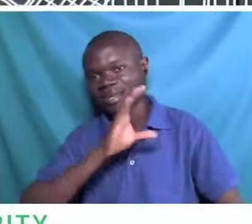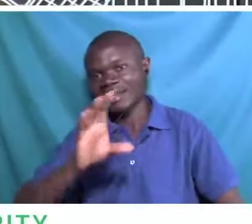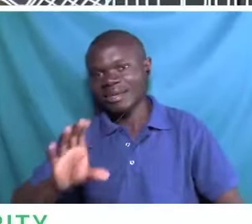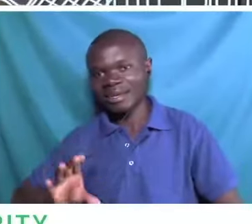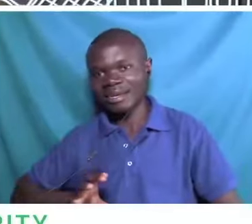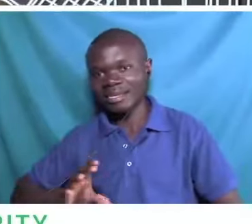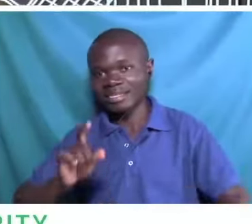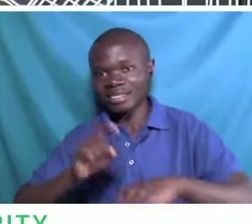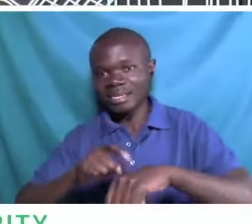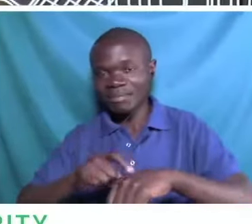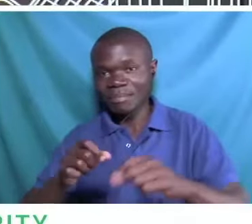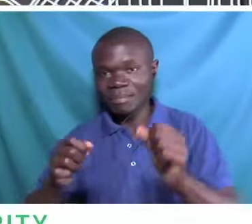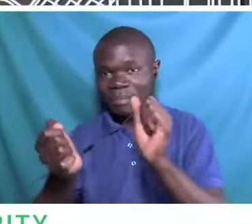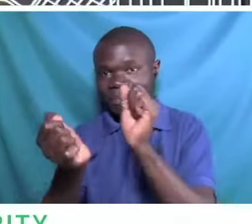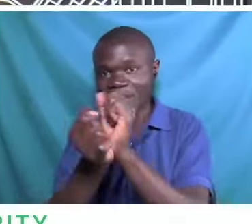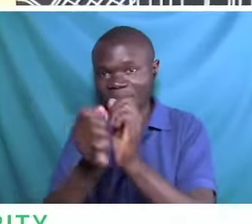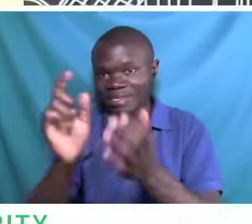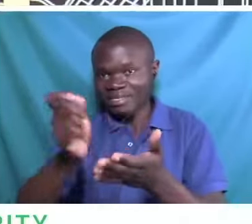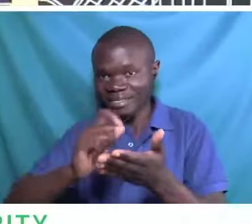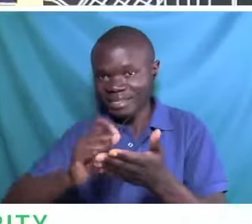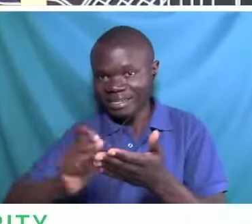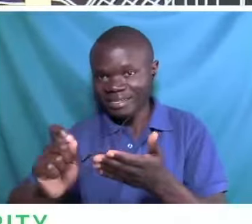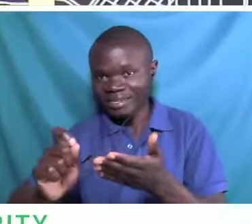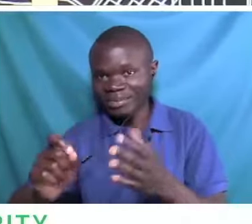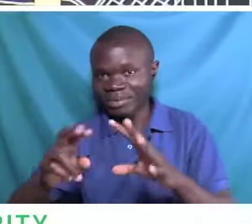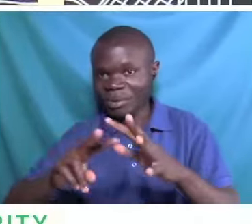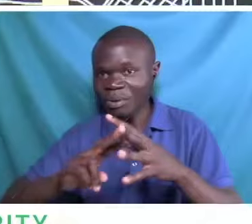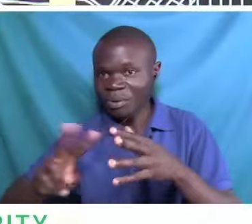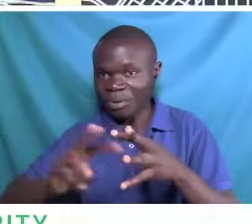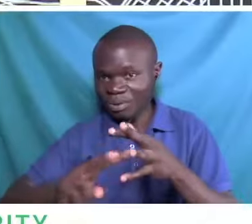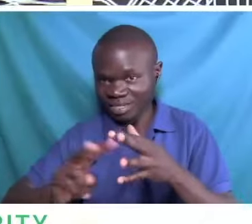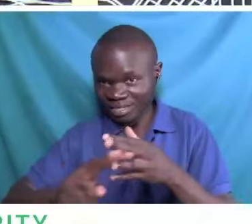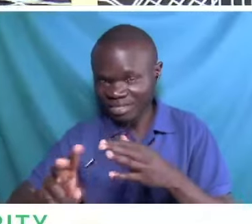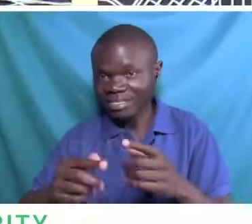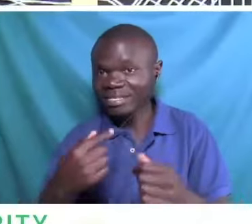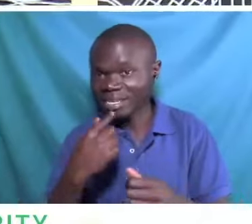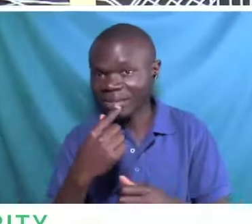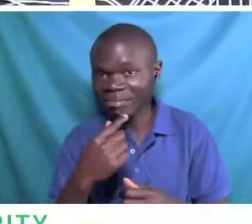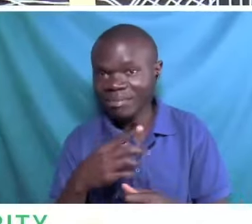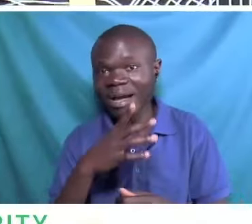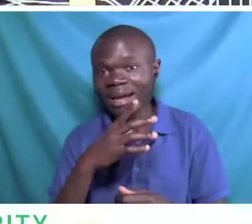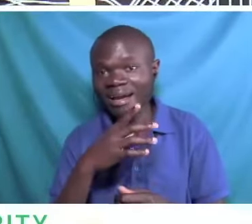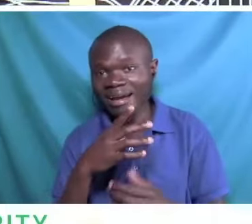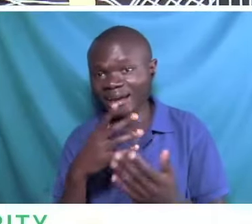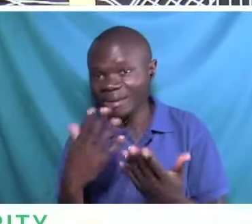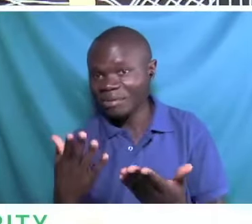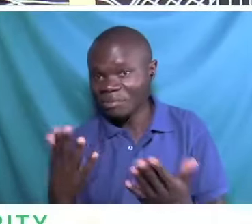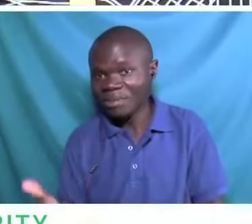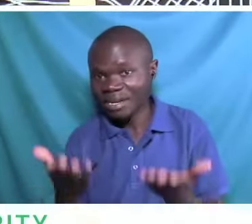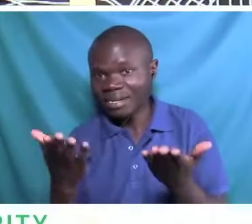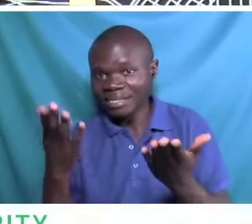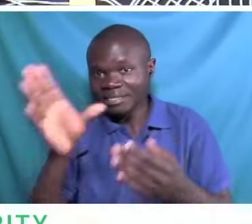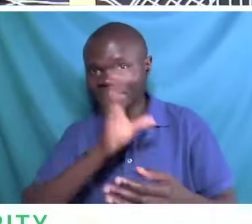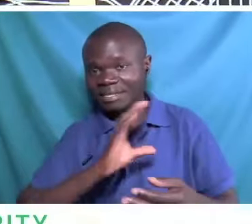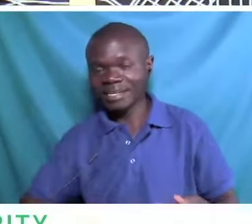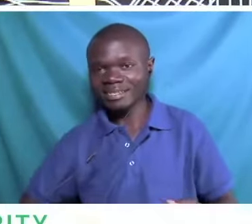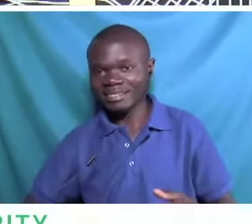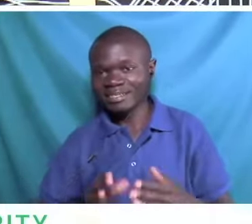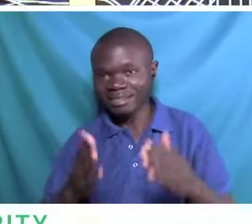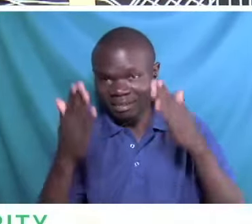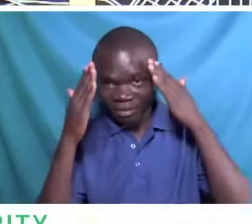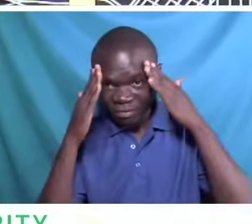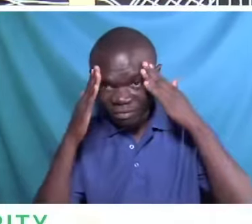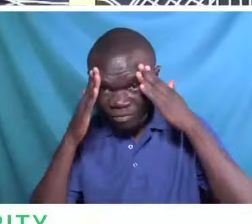So when Paul is writing to the Colossians, he's telling them, hey guys, you've been raised with Christ. Set your hearts on things above and not on